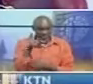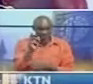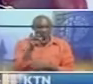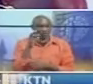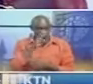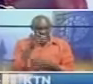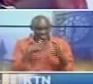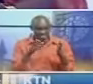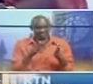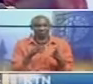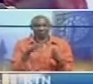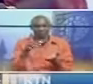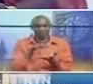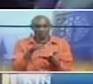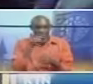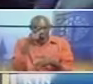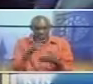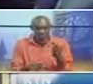Mall.